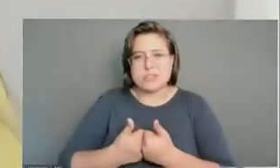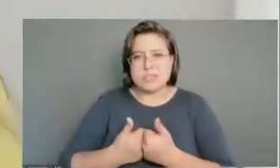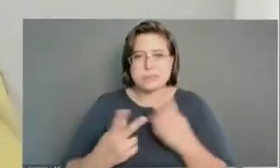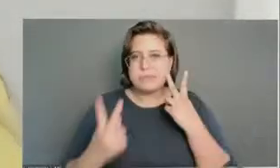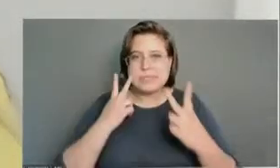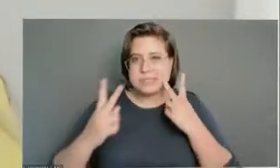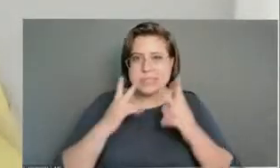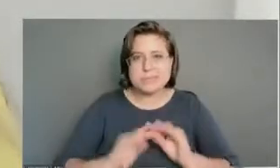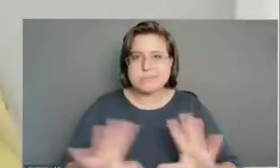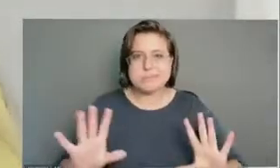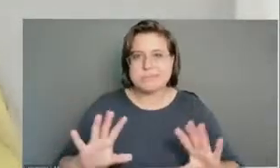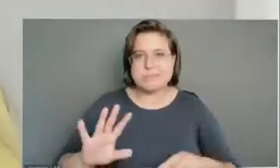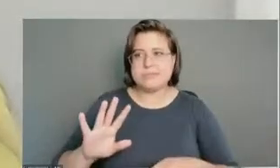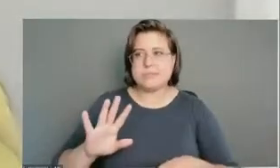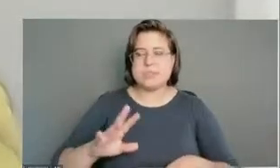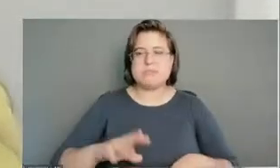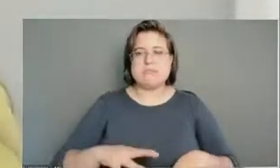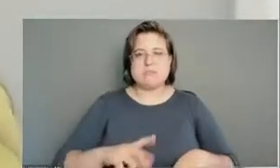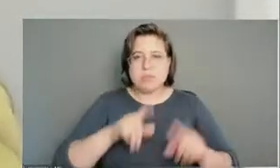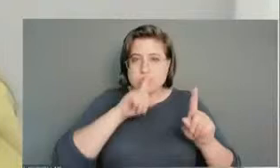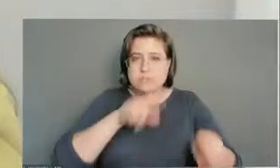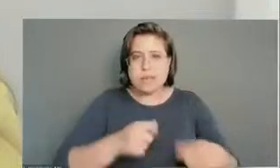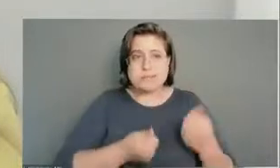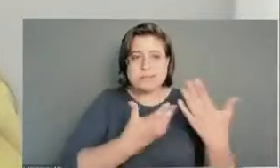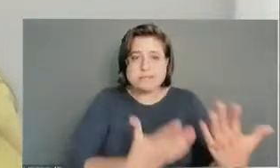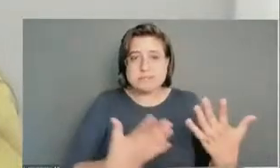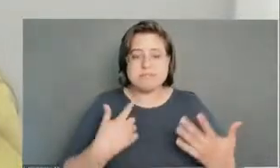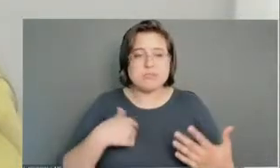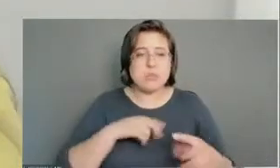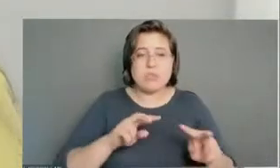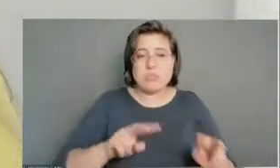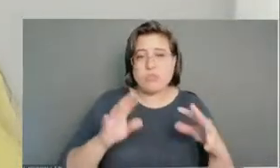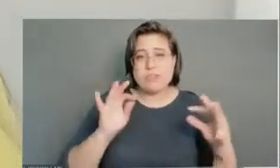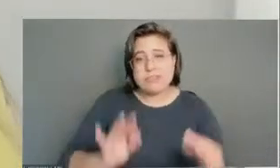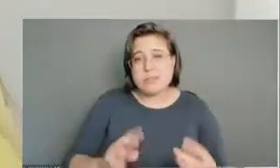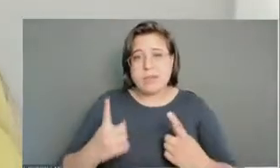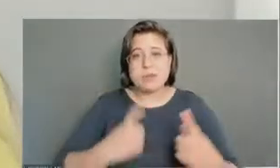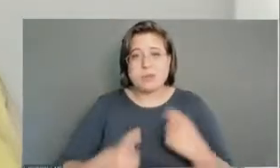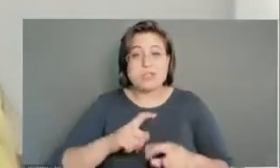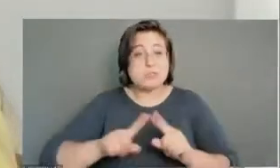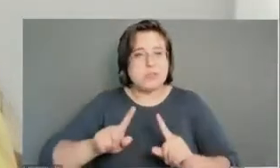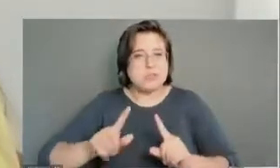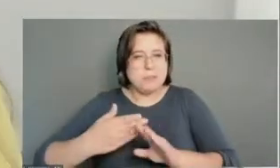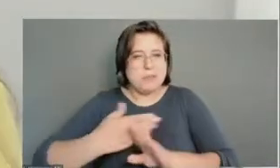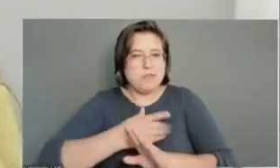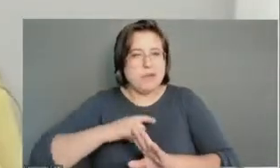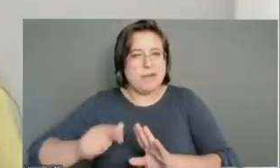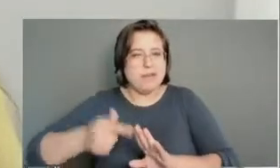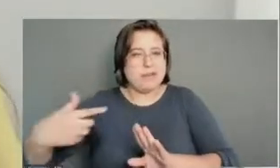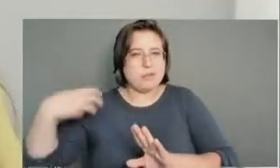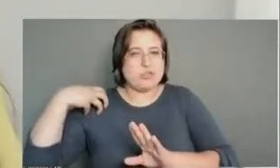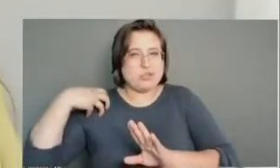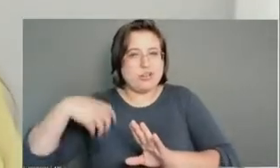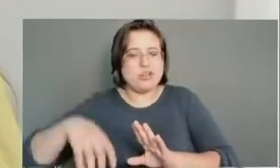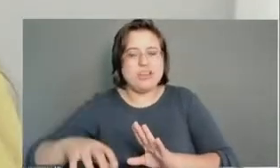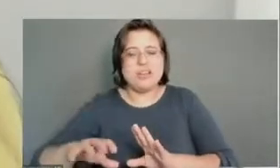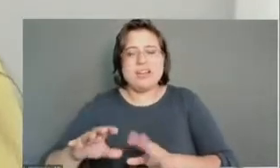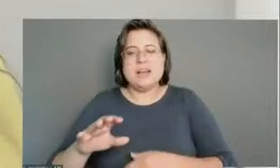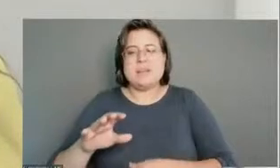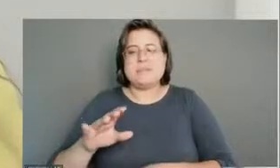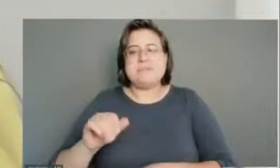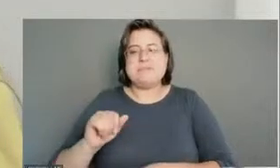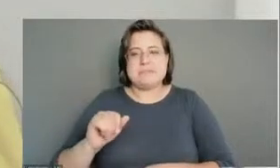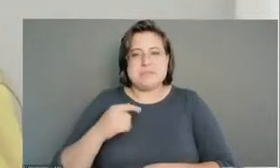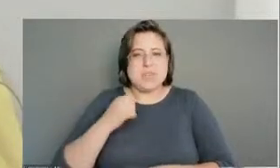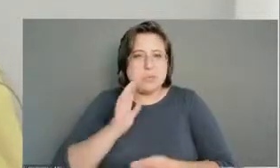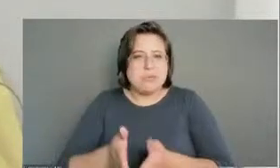in response to what we've put forward, we're looking forward to feedback and questions. But before I hand it over to our Madam Chair to facilitate discussion, I'll ask